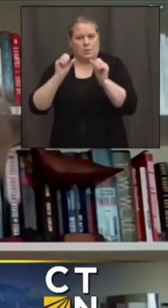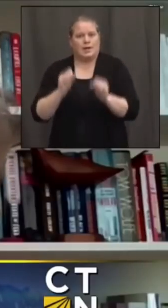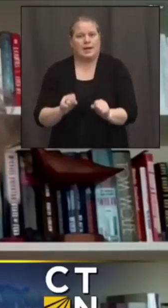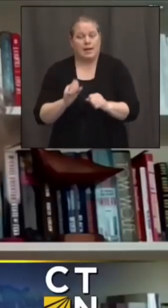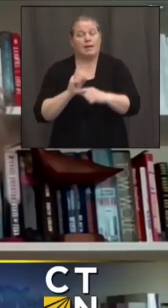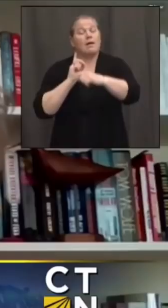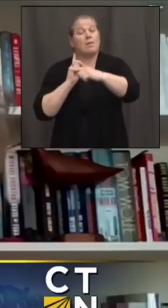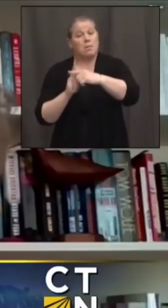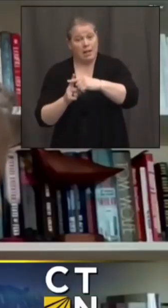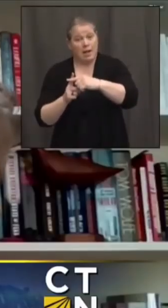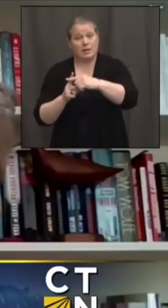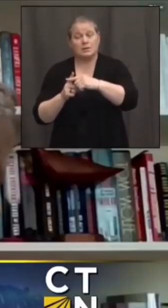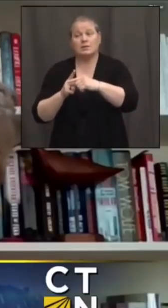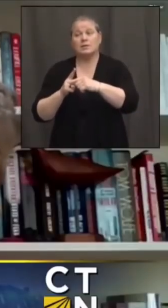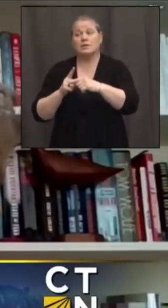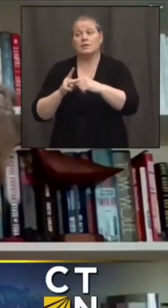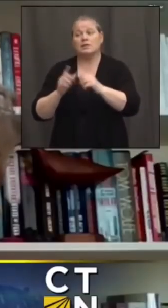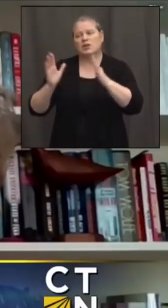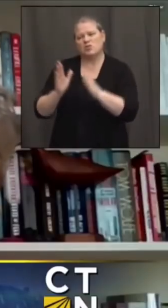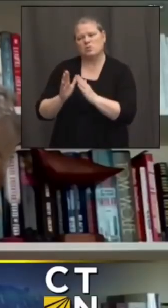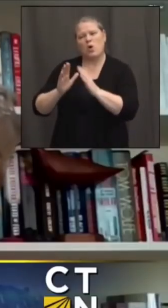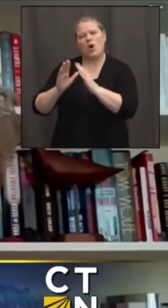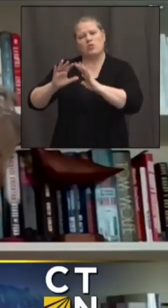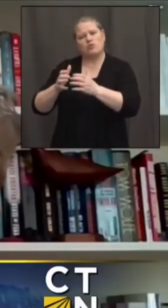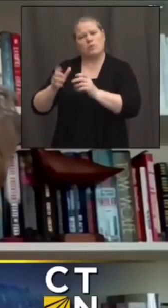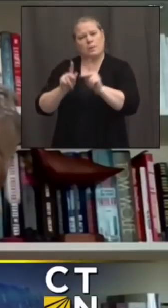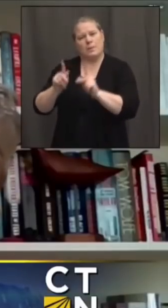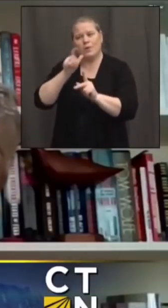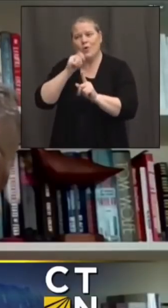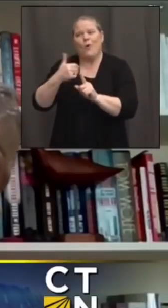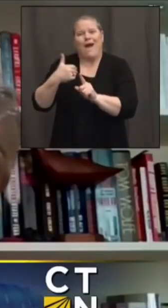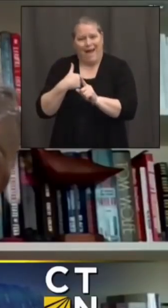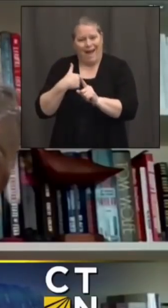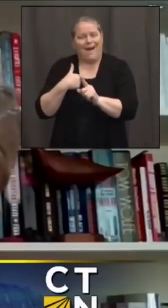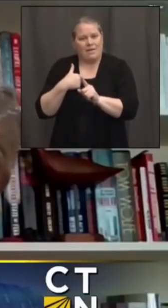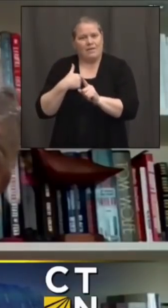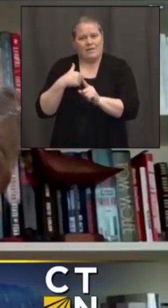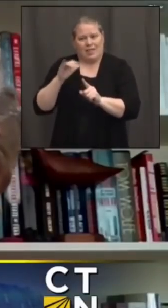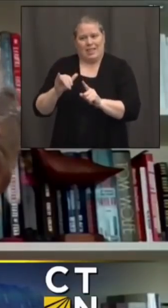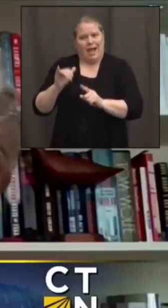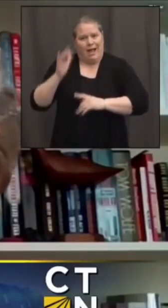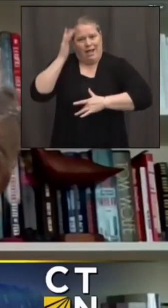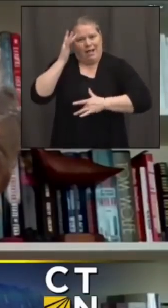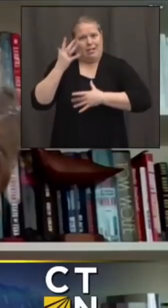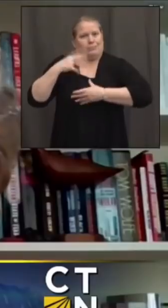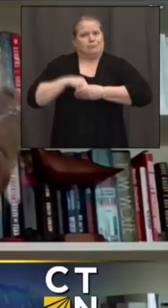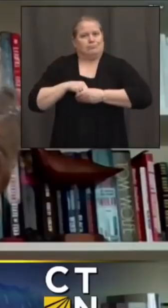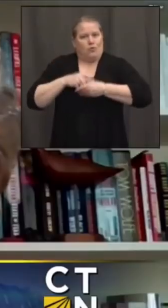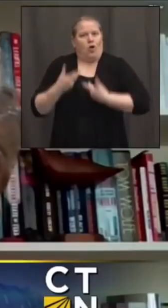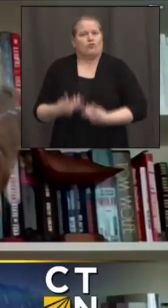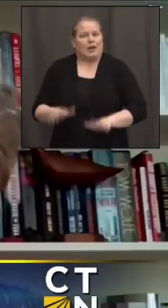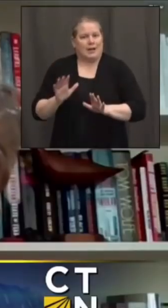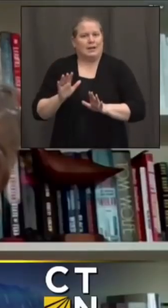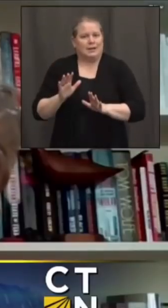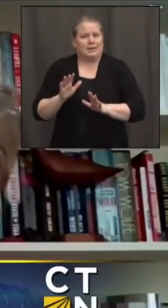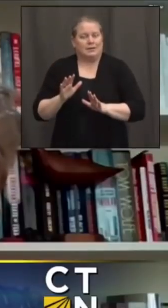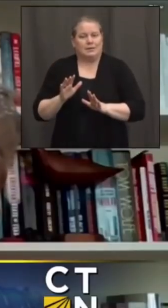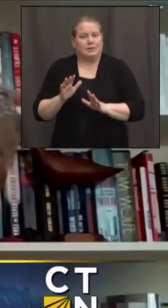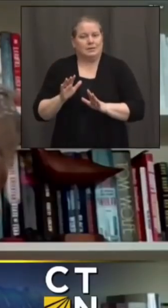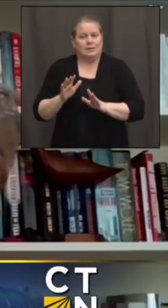with for the small minority of people that have those conditions that aren't able to get